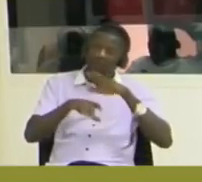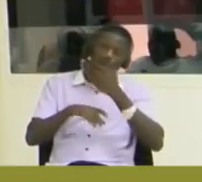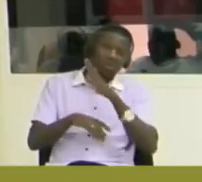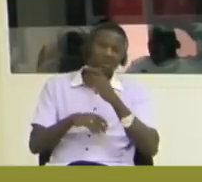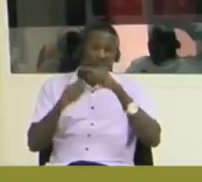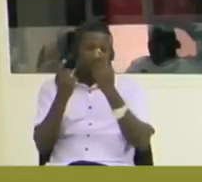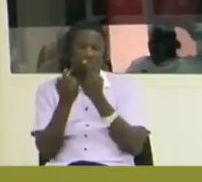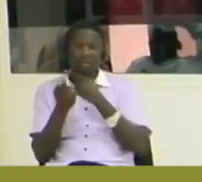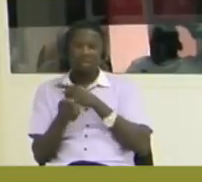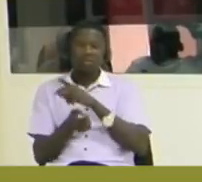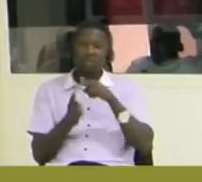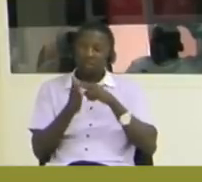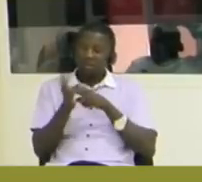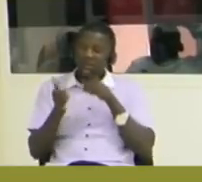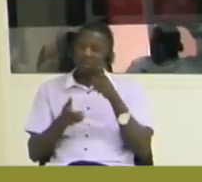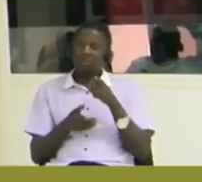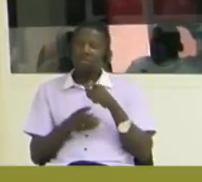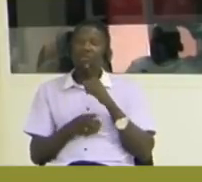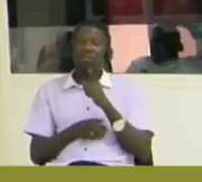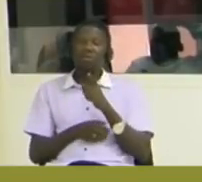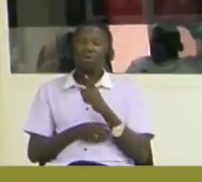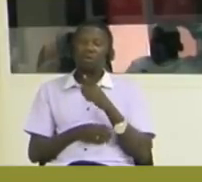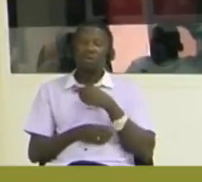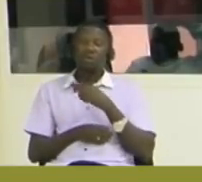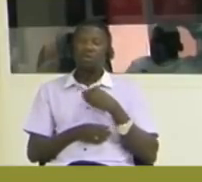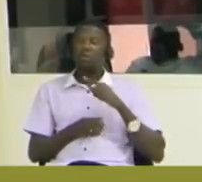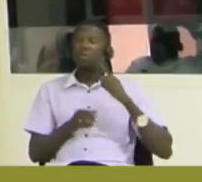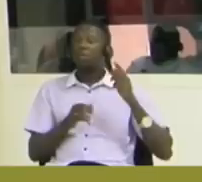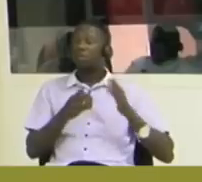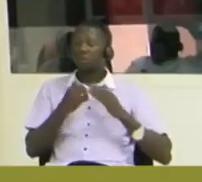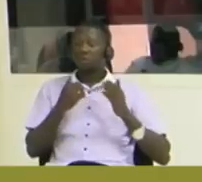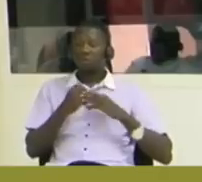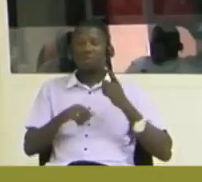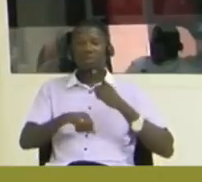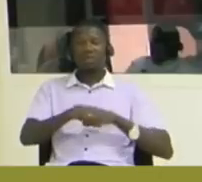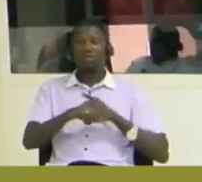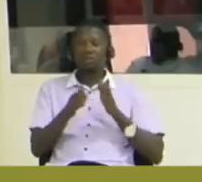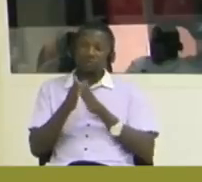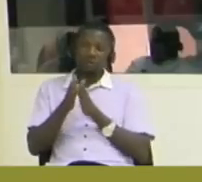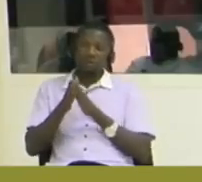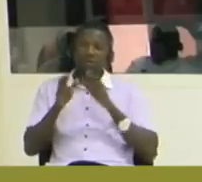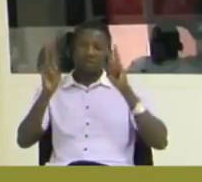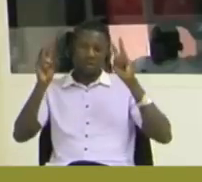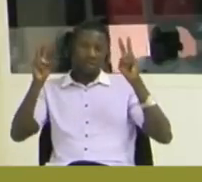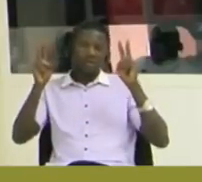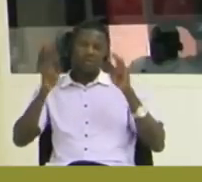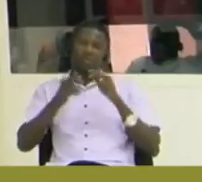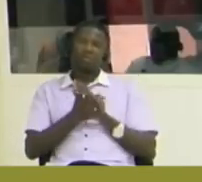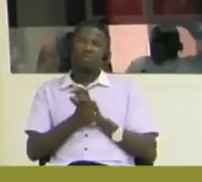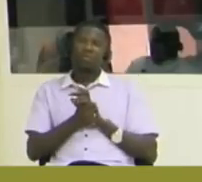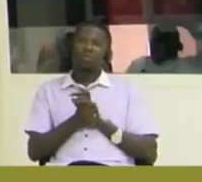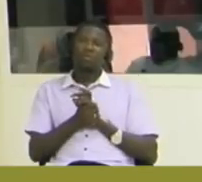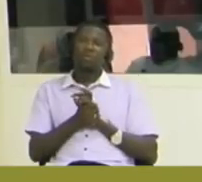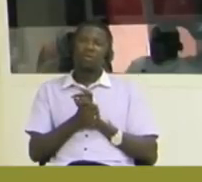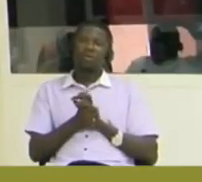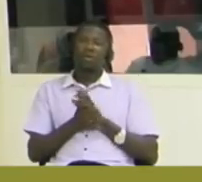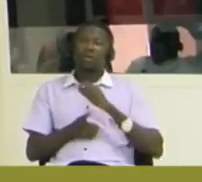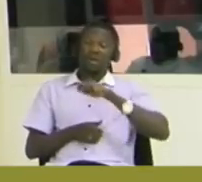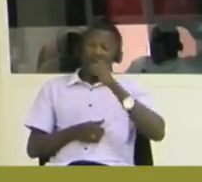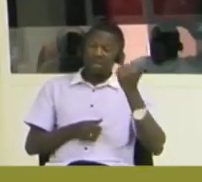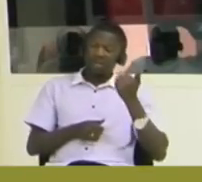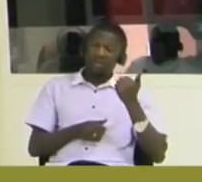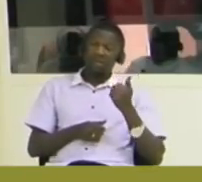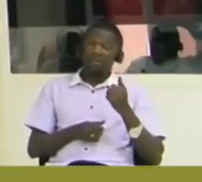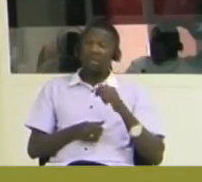may need him. But he was most of the time with Yahya Jammeh. And jealous, I